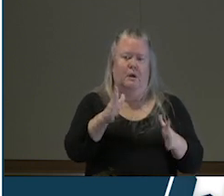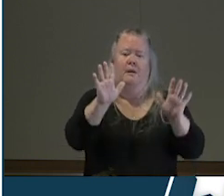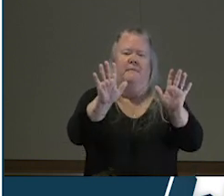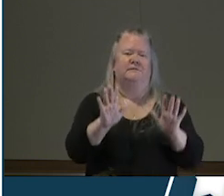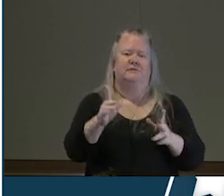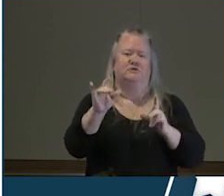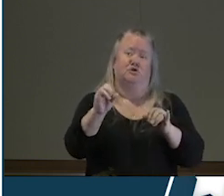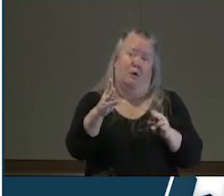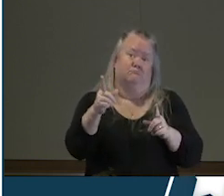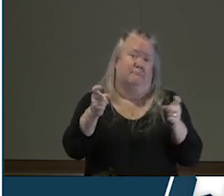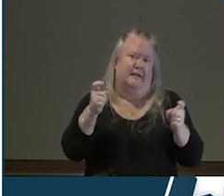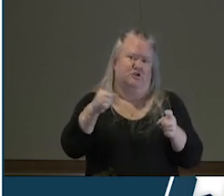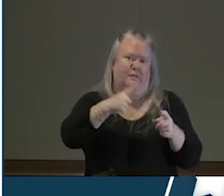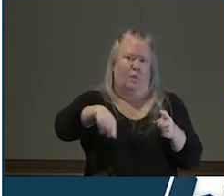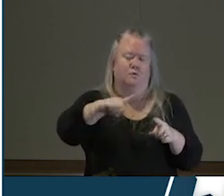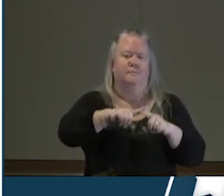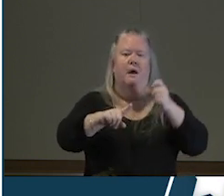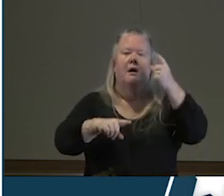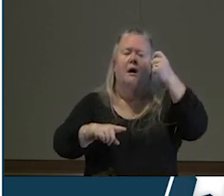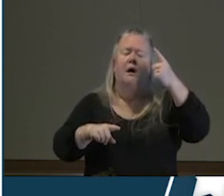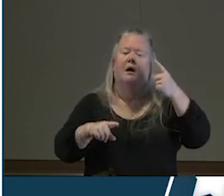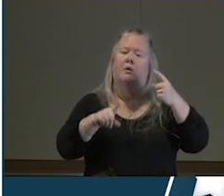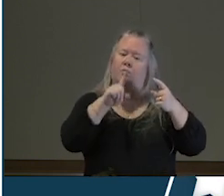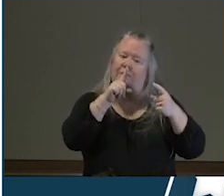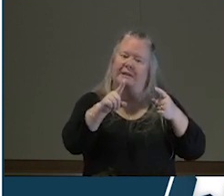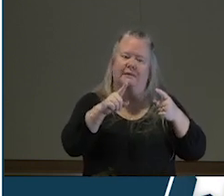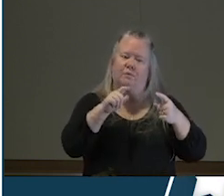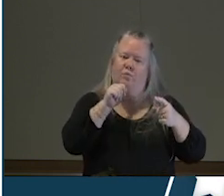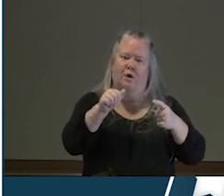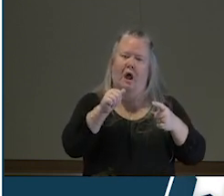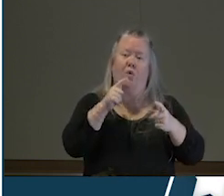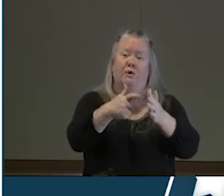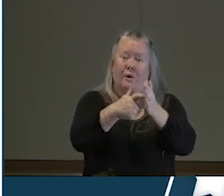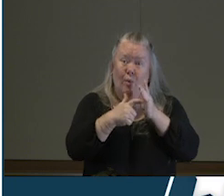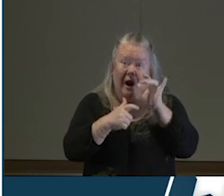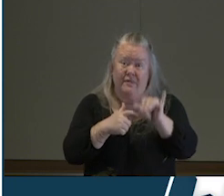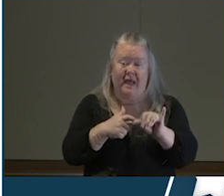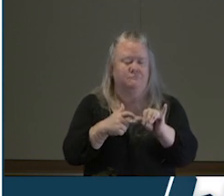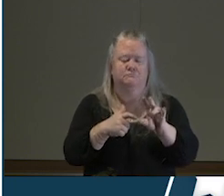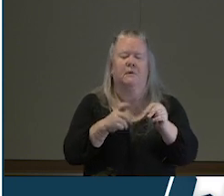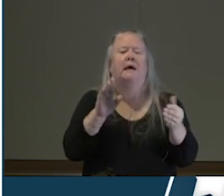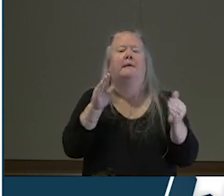job managing them, but ultimately we're never going to require that